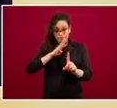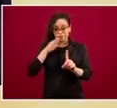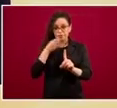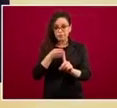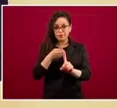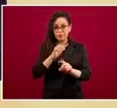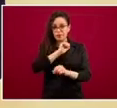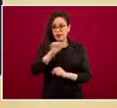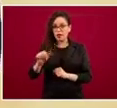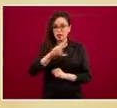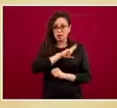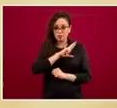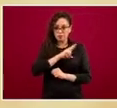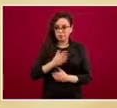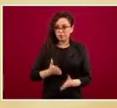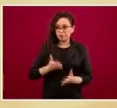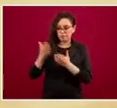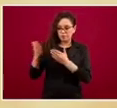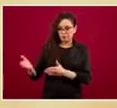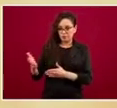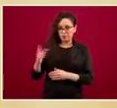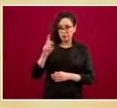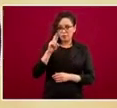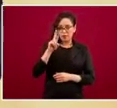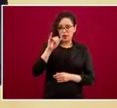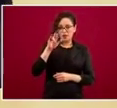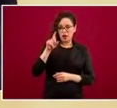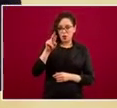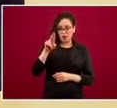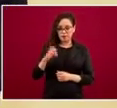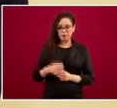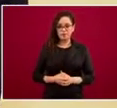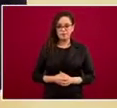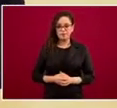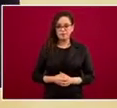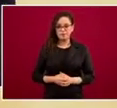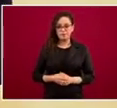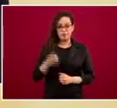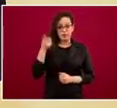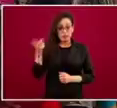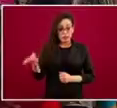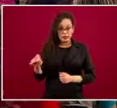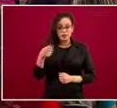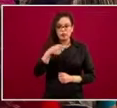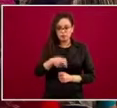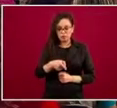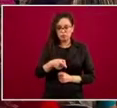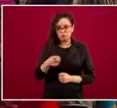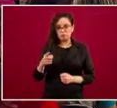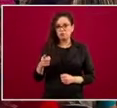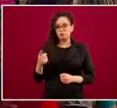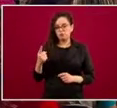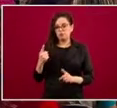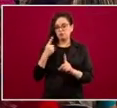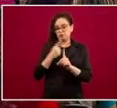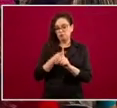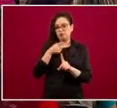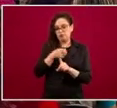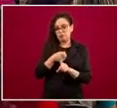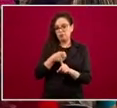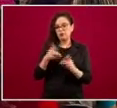more information available through the portals of the Ministry of Health and to the Ministry of